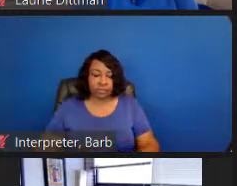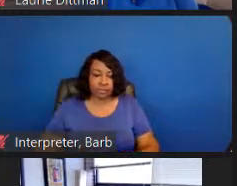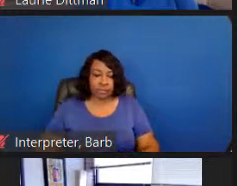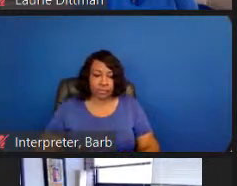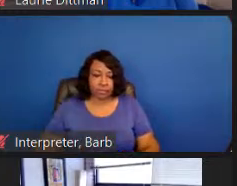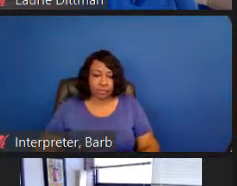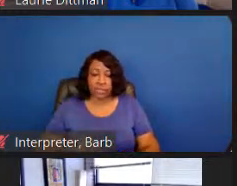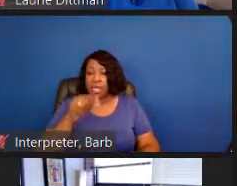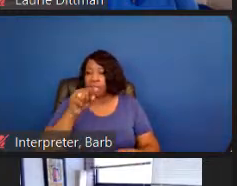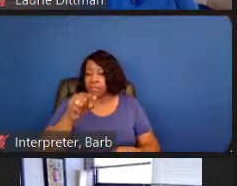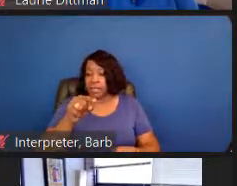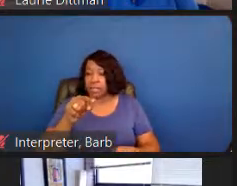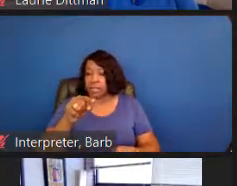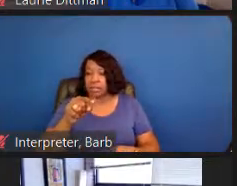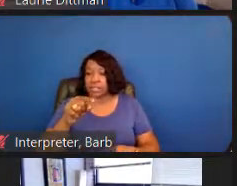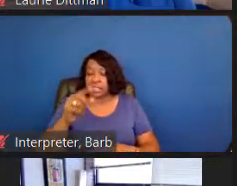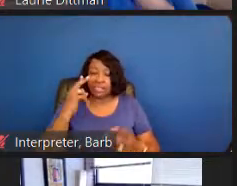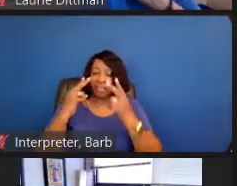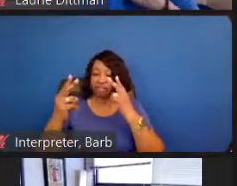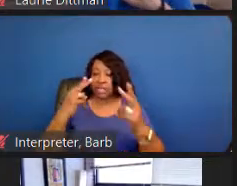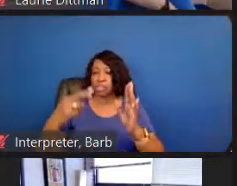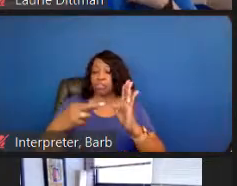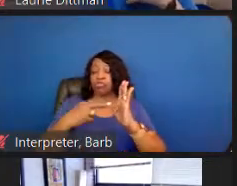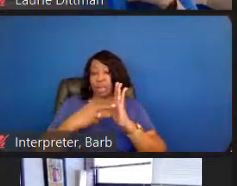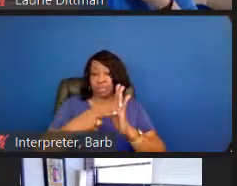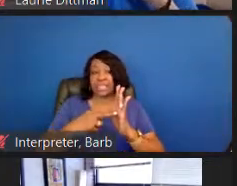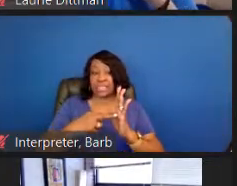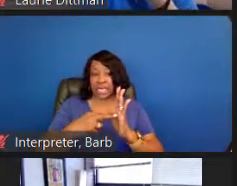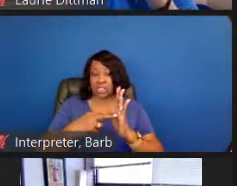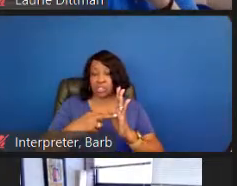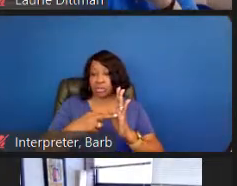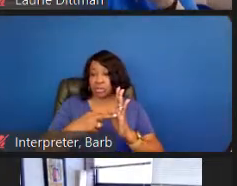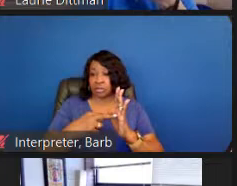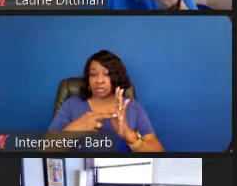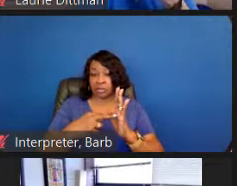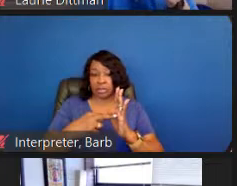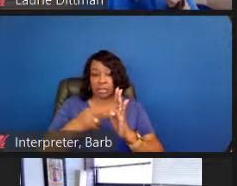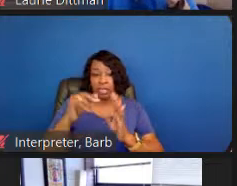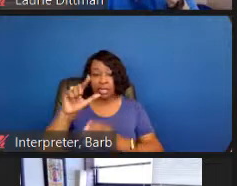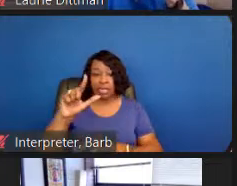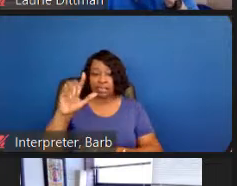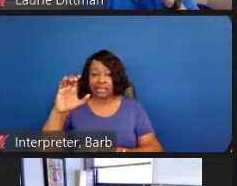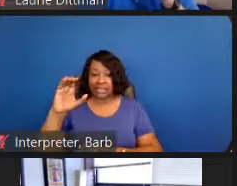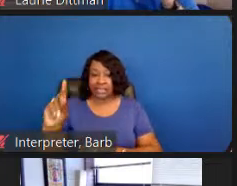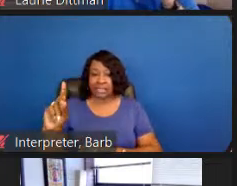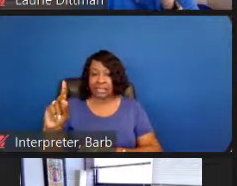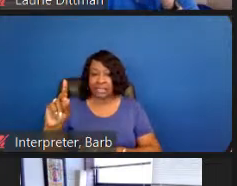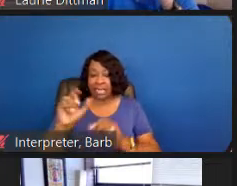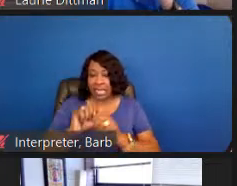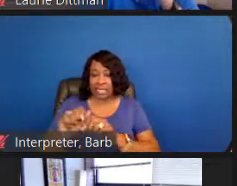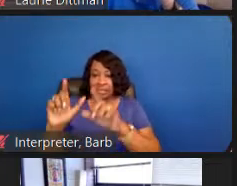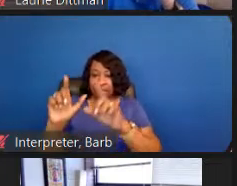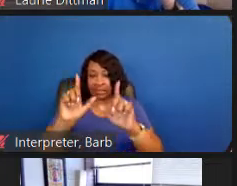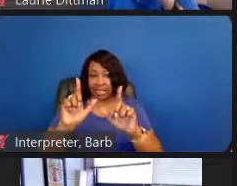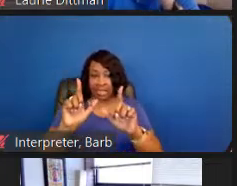Also, this is the visual representation of the LCD signs that are on